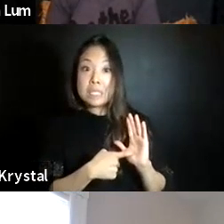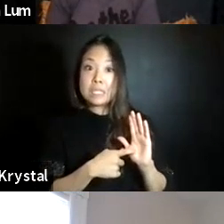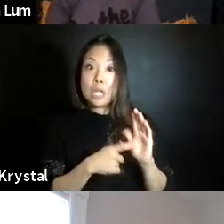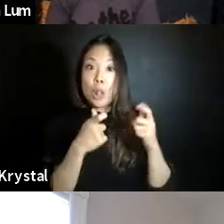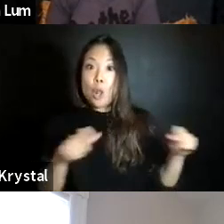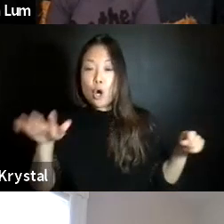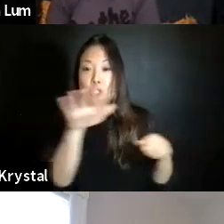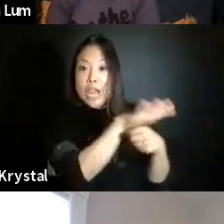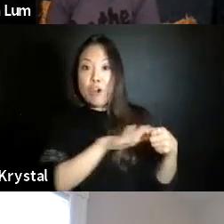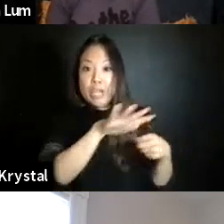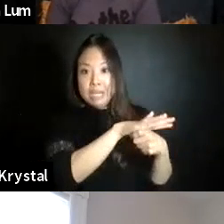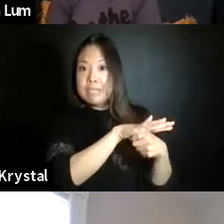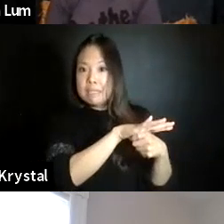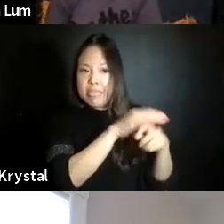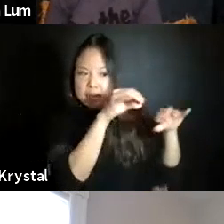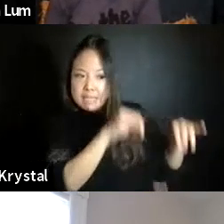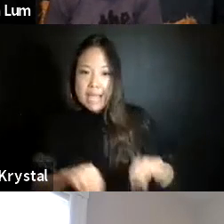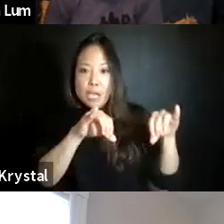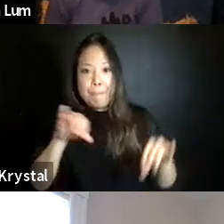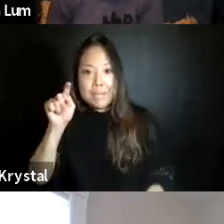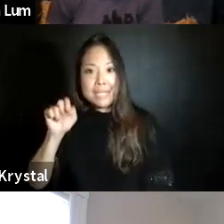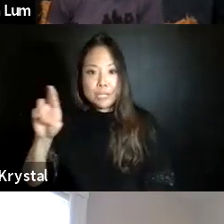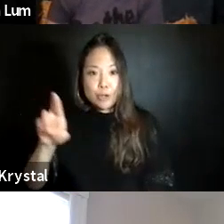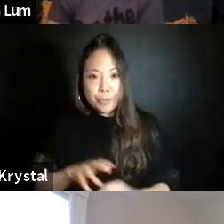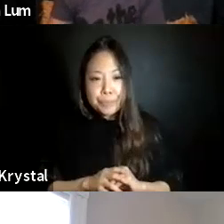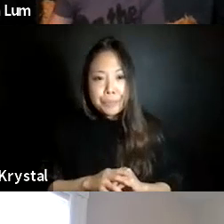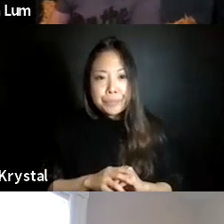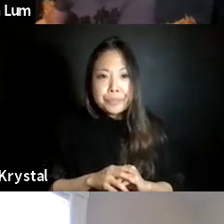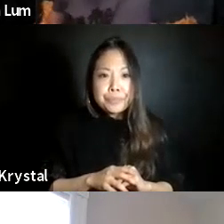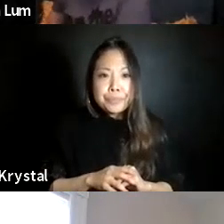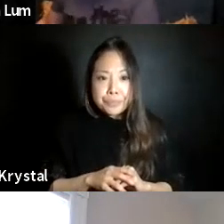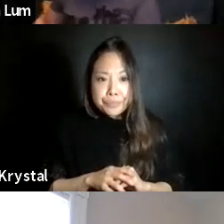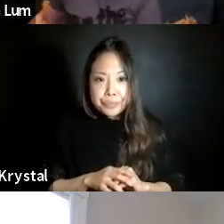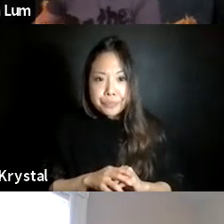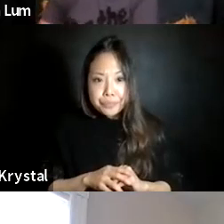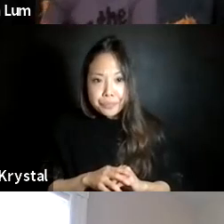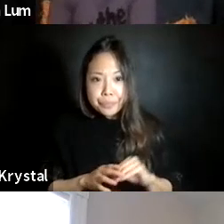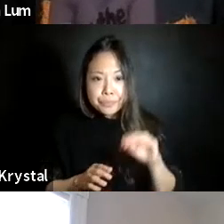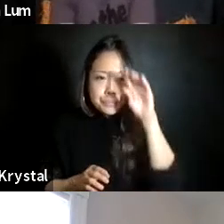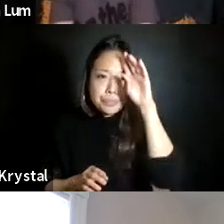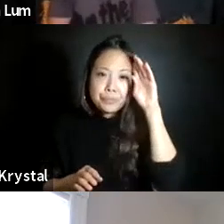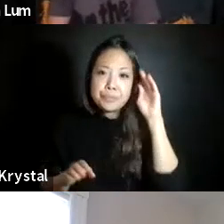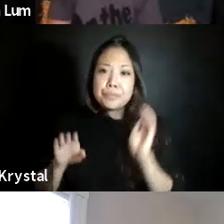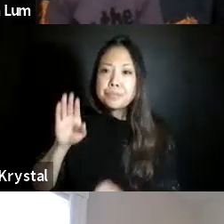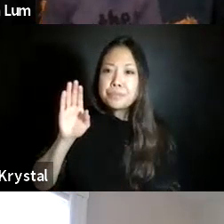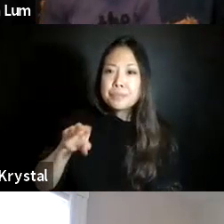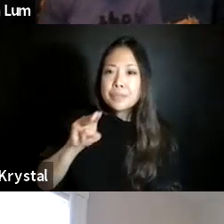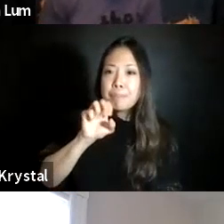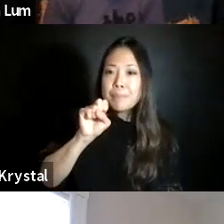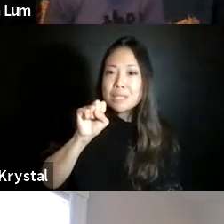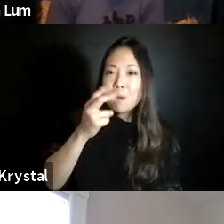Like, Actually, do we have, can Monica, one of Ms. Roberts or Ms. Hogan, can we grab one of the maps and throw it on the screen?